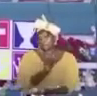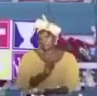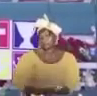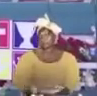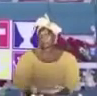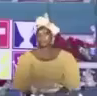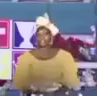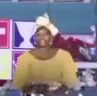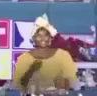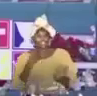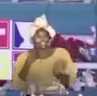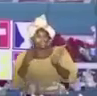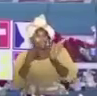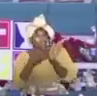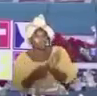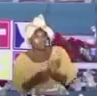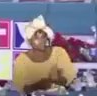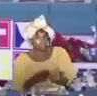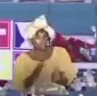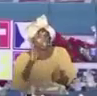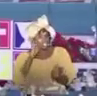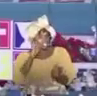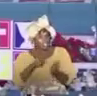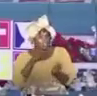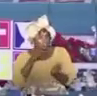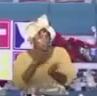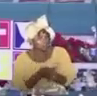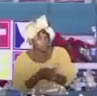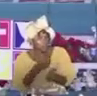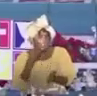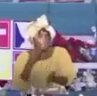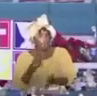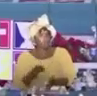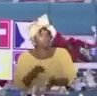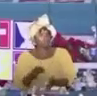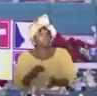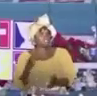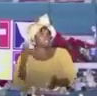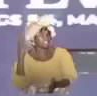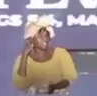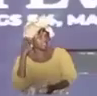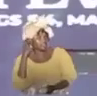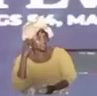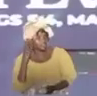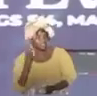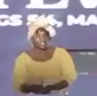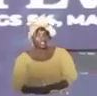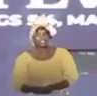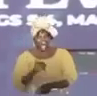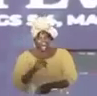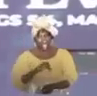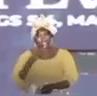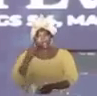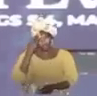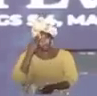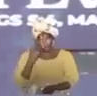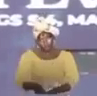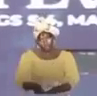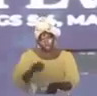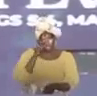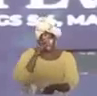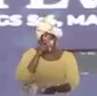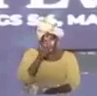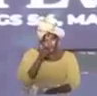The proof of hearing is accurate response. If you have heard me, I know you have heard me because you will